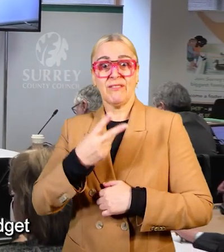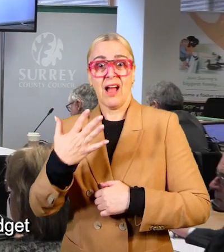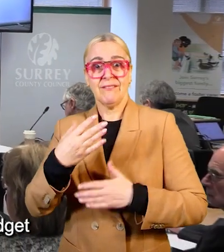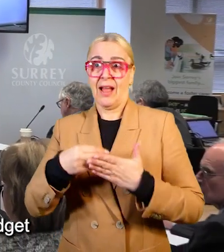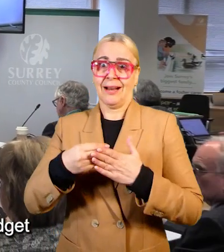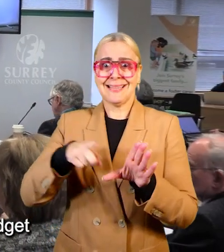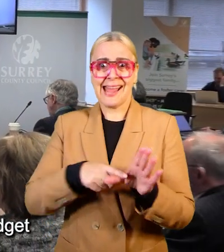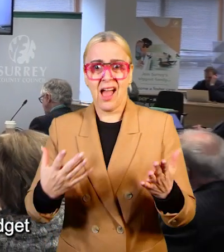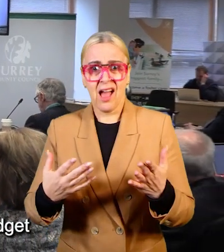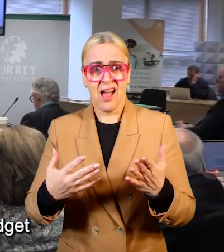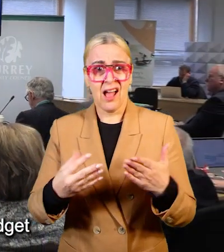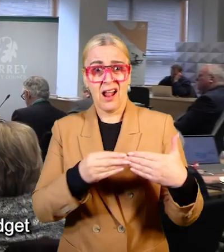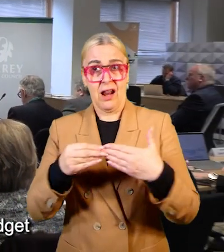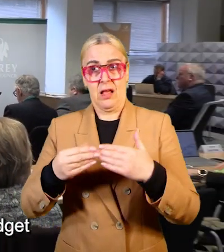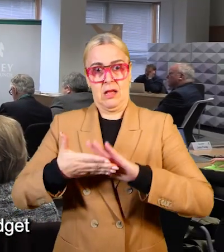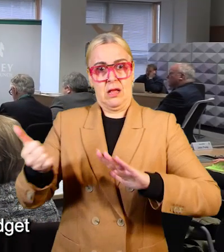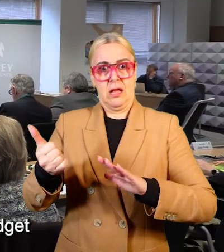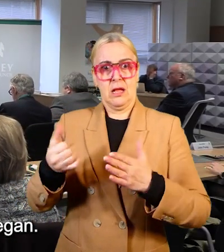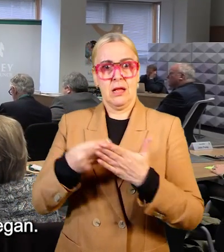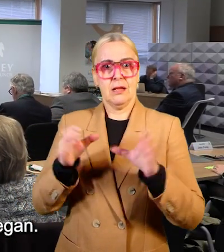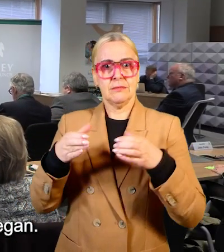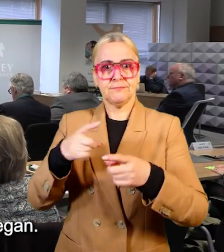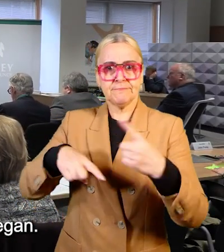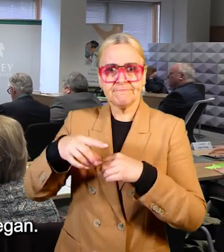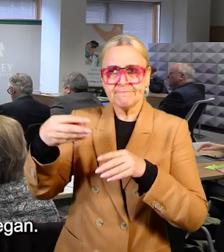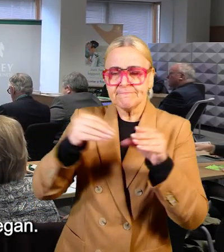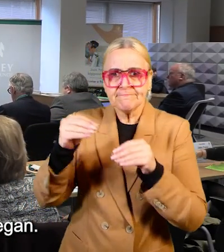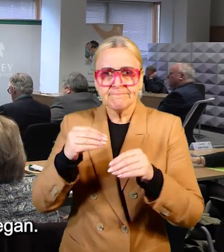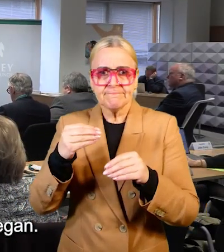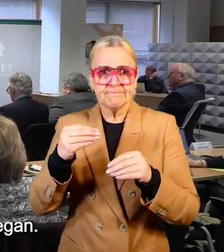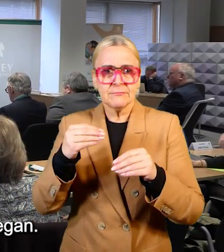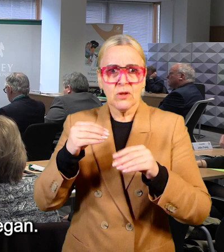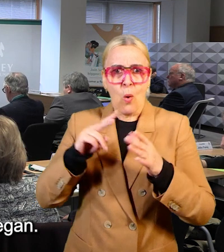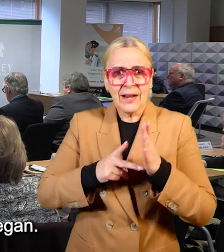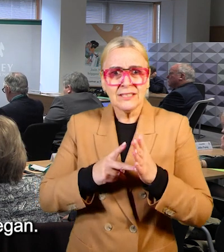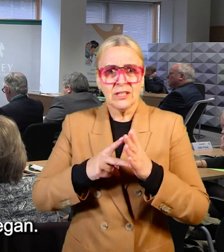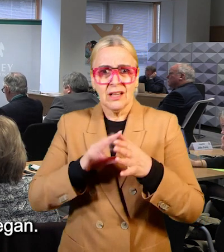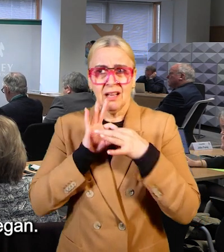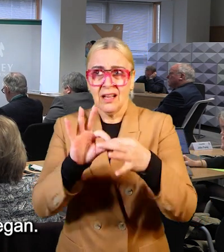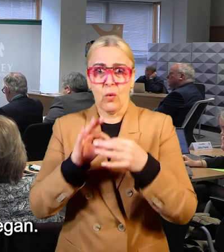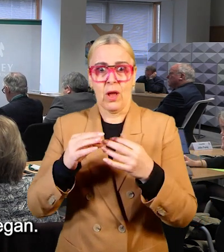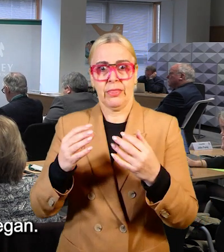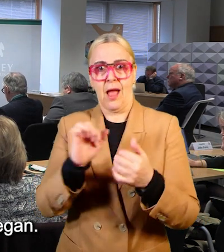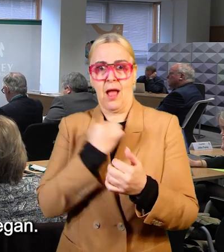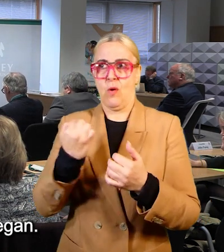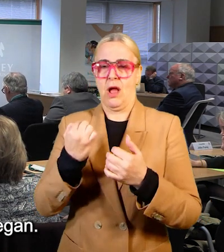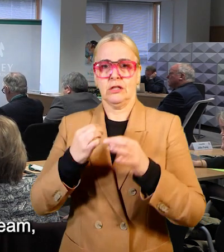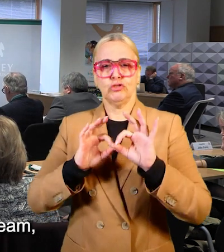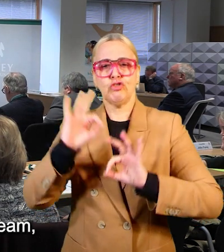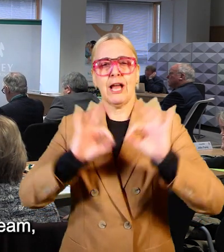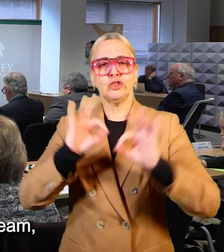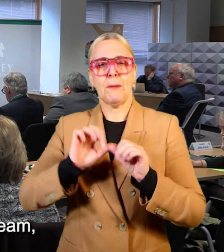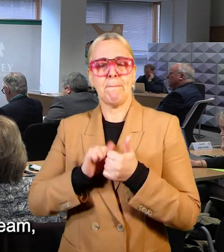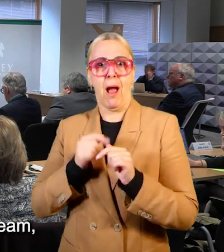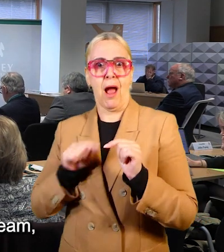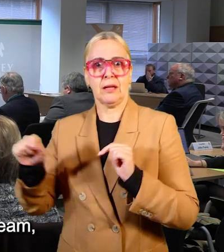Work started on setting this 25-26 budget even before the 24-25 financial year began. It has